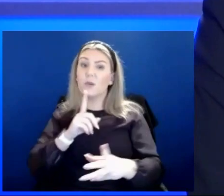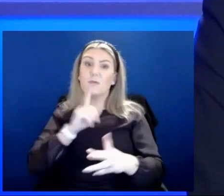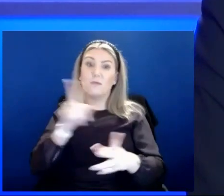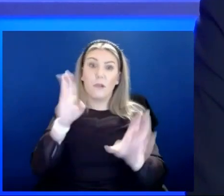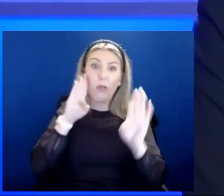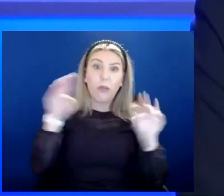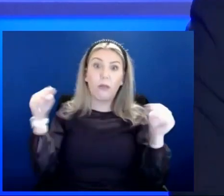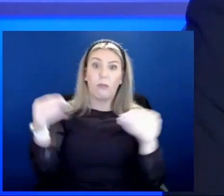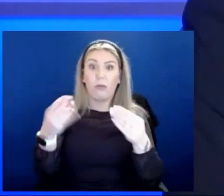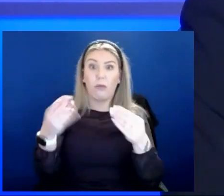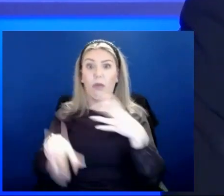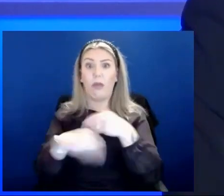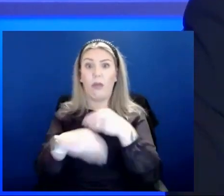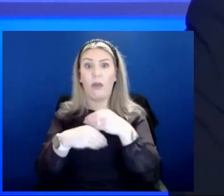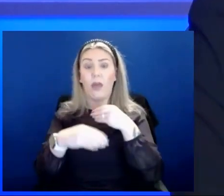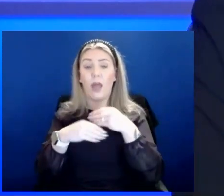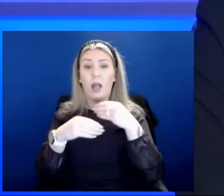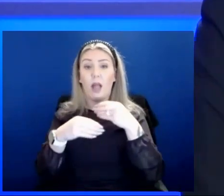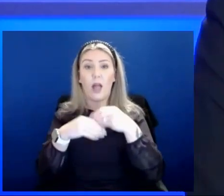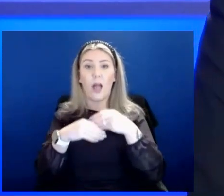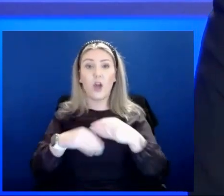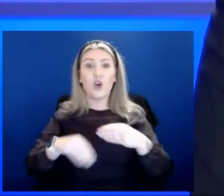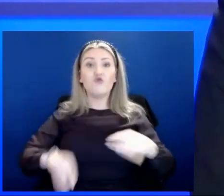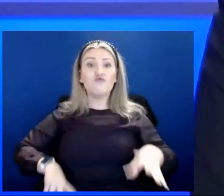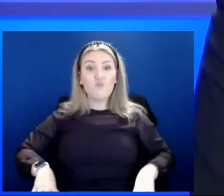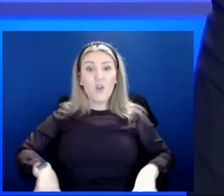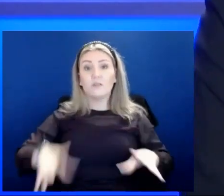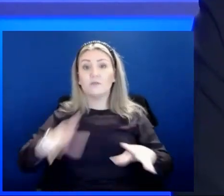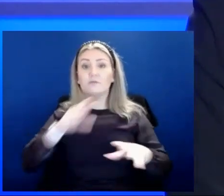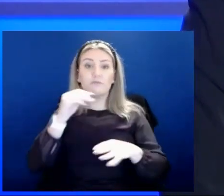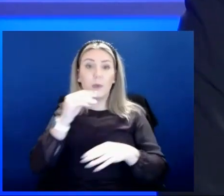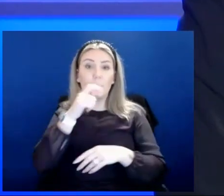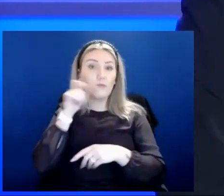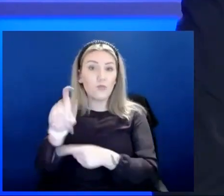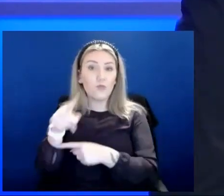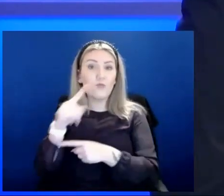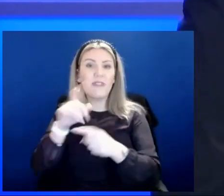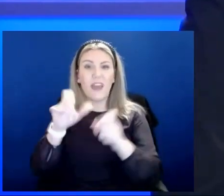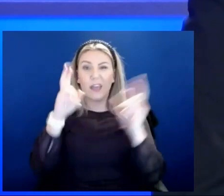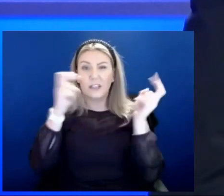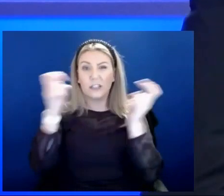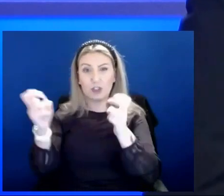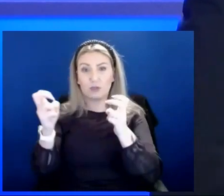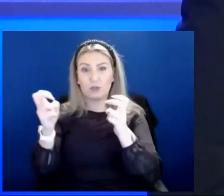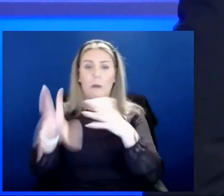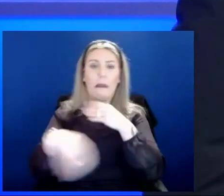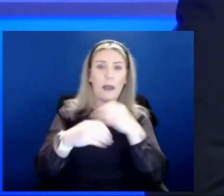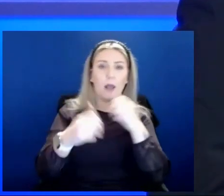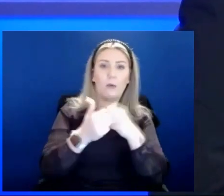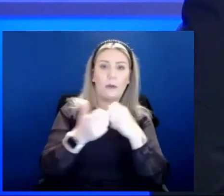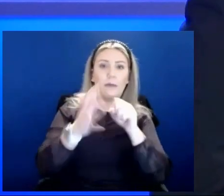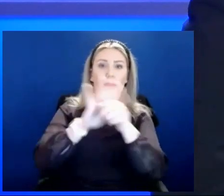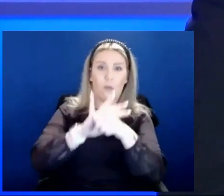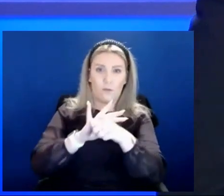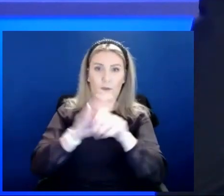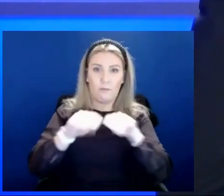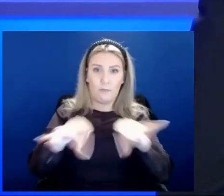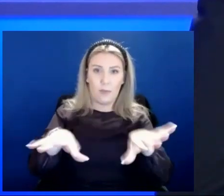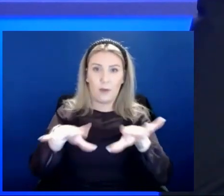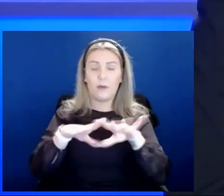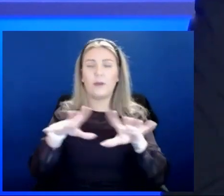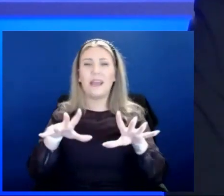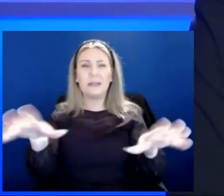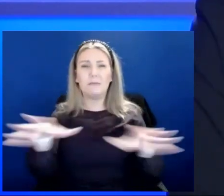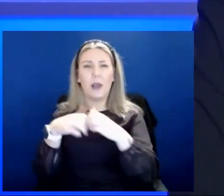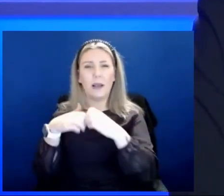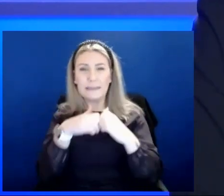top of the pandemic. And I think that anytime that we're looking at compounding unrelated events,